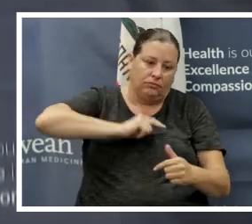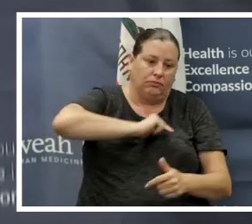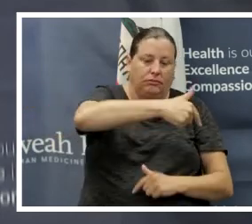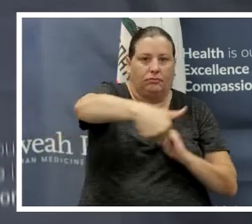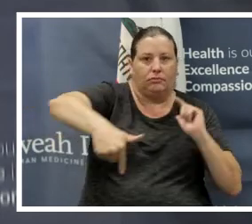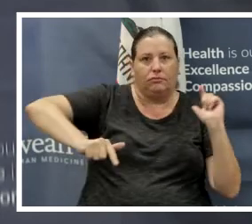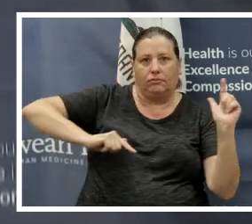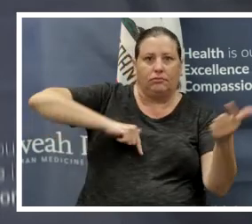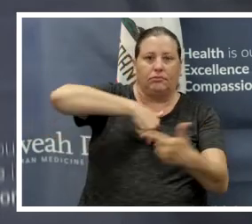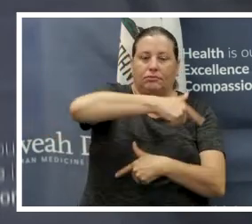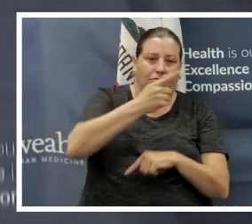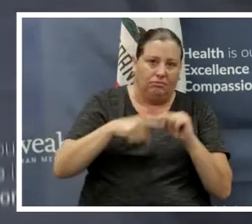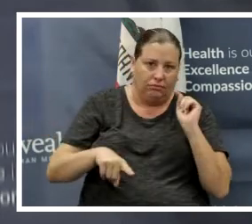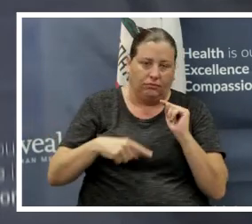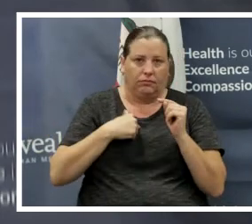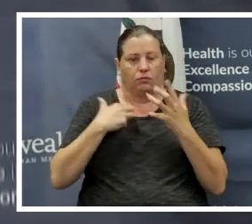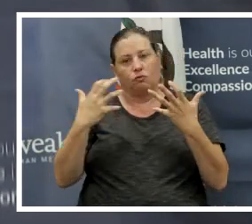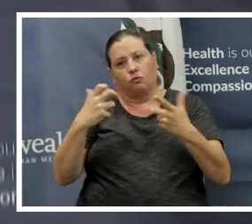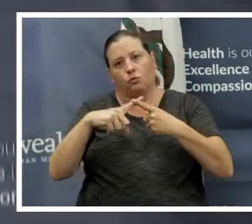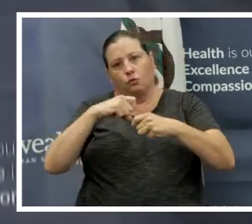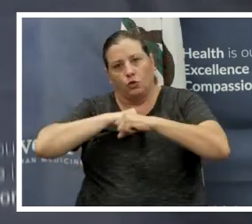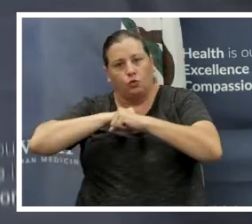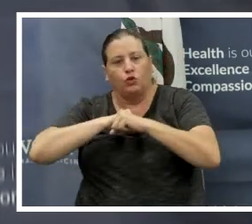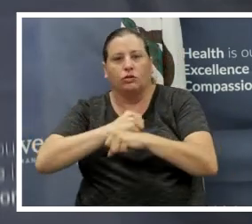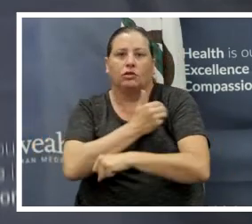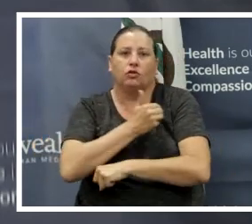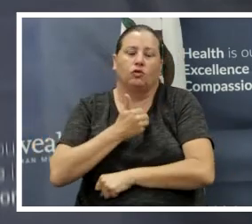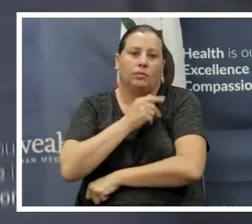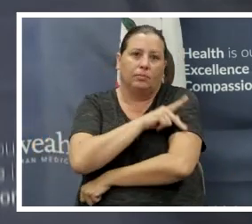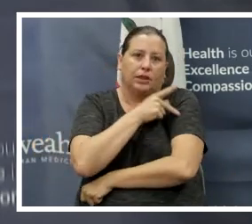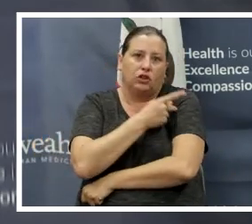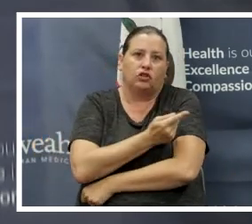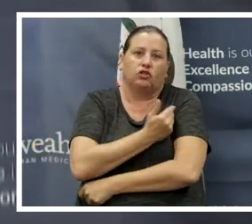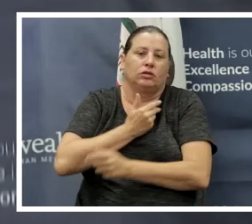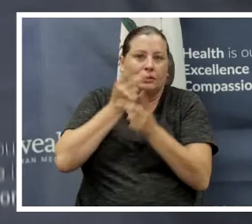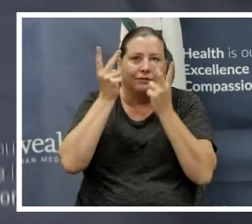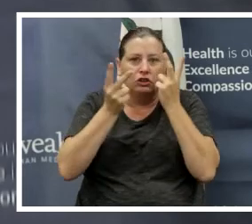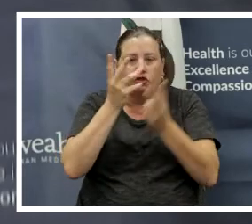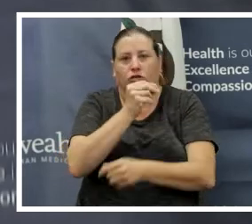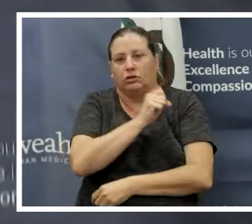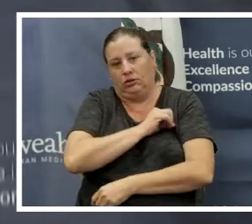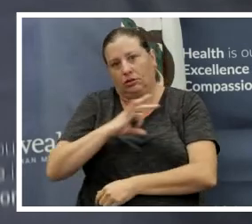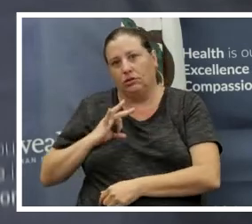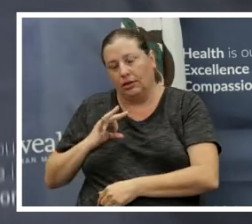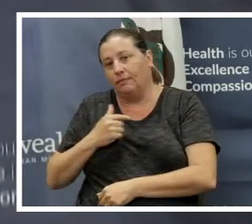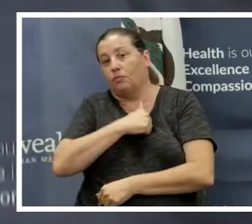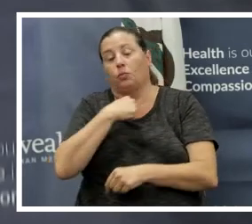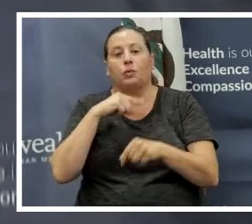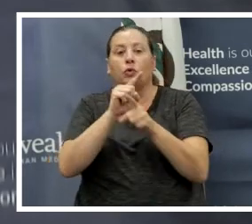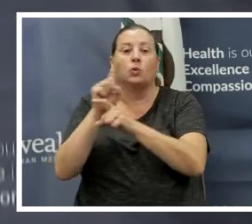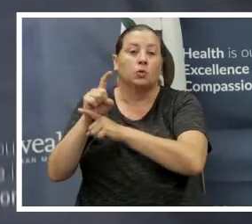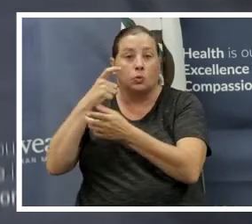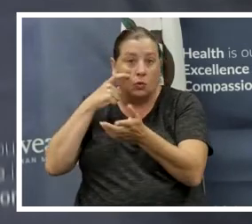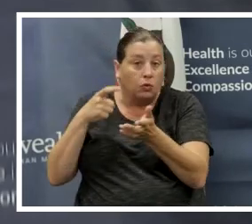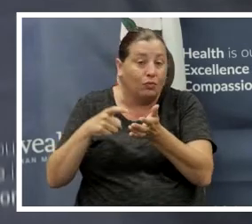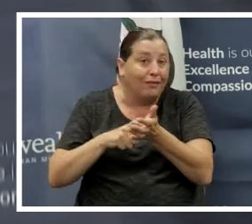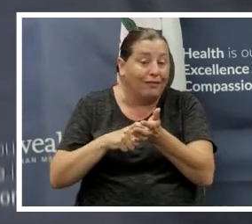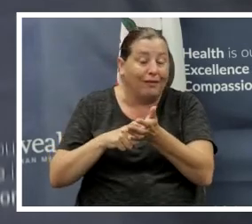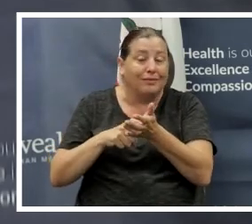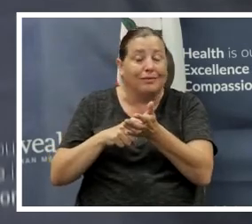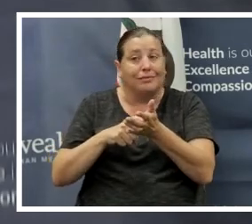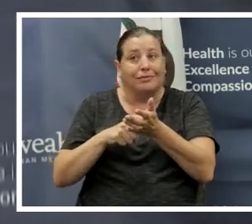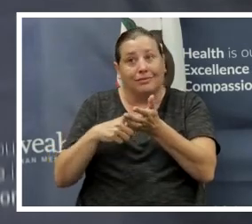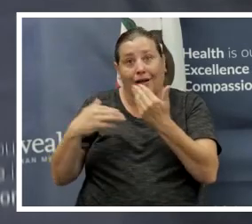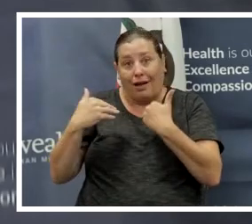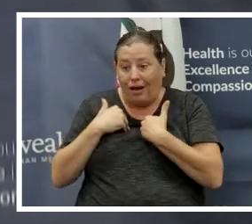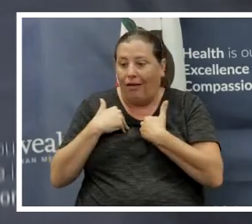of again, we want to protect our patients, our visitors, and our staff. But we also recognize that having